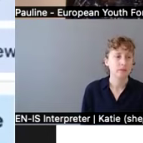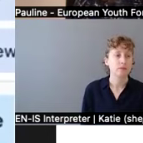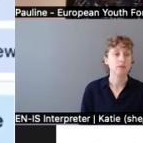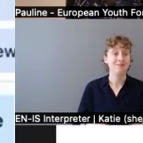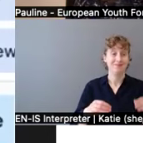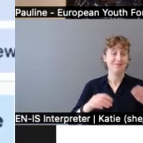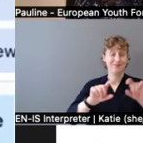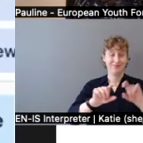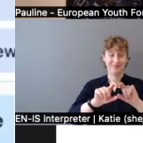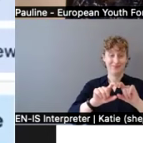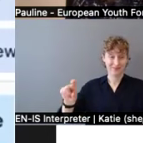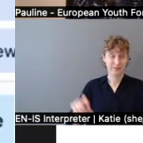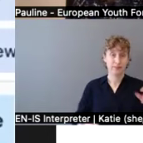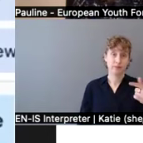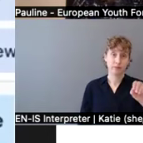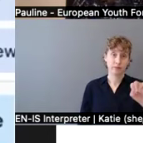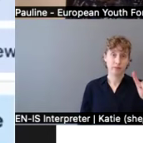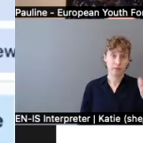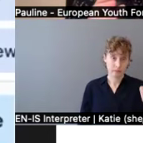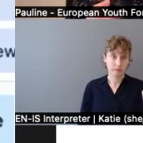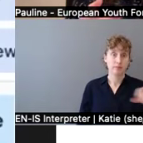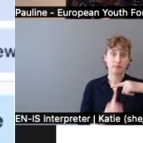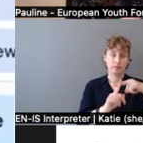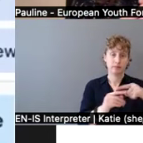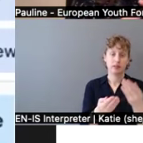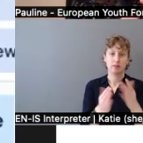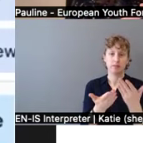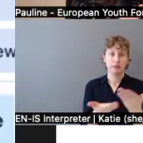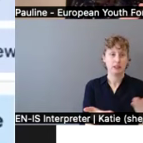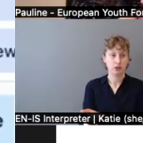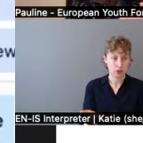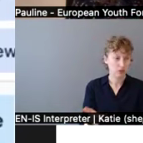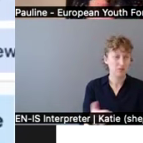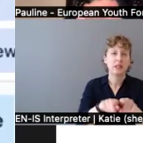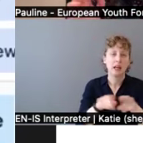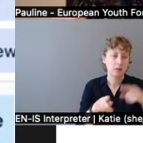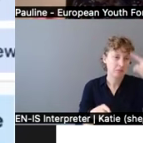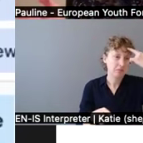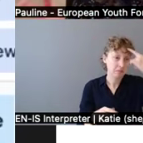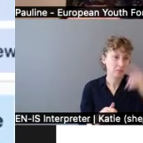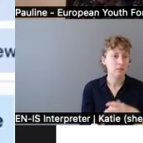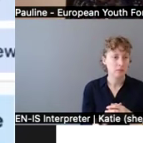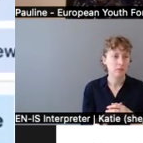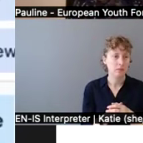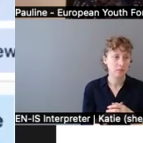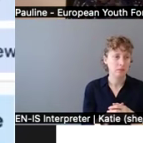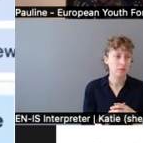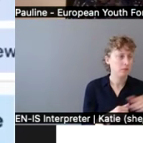this is the same again. So try to be to really relate each budget line